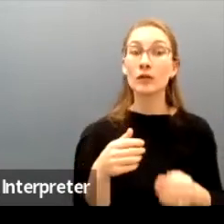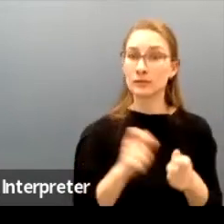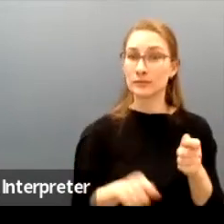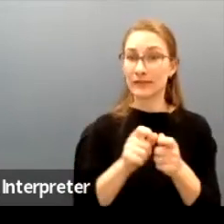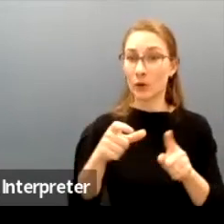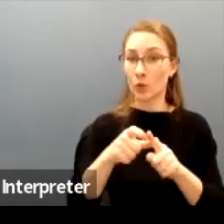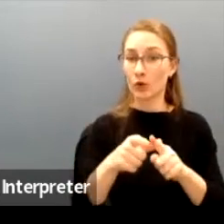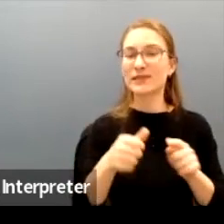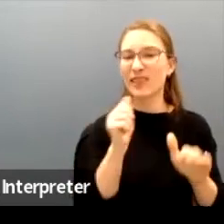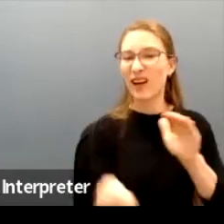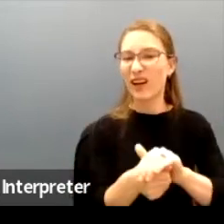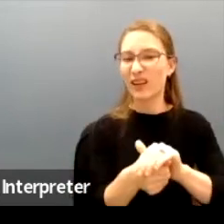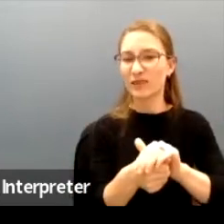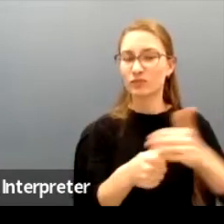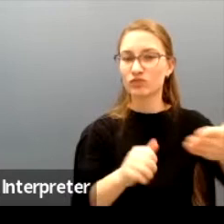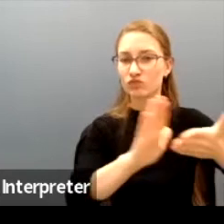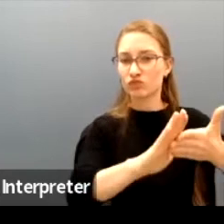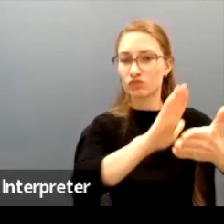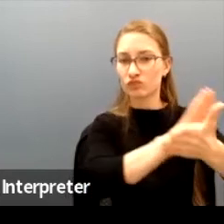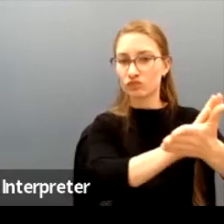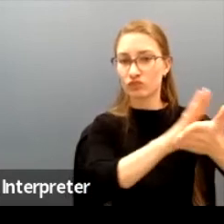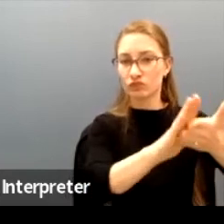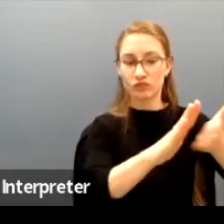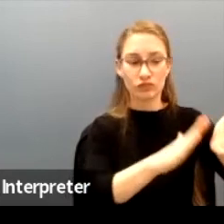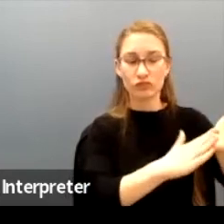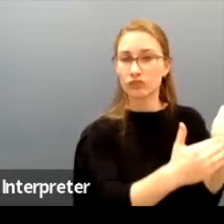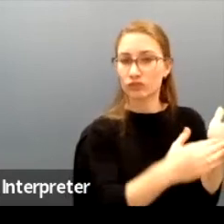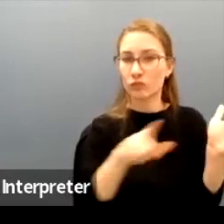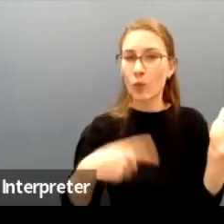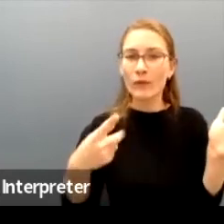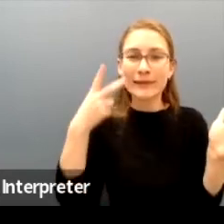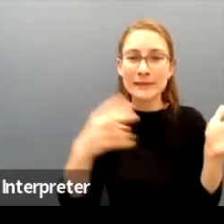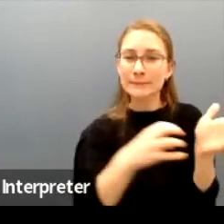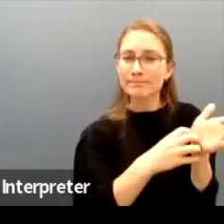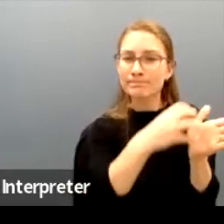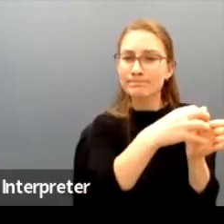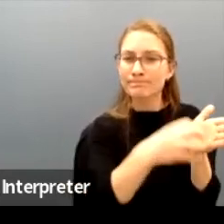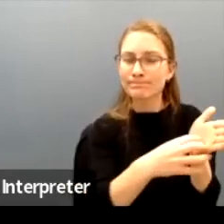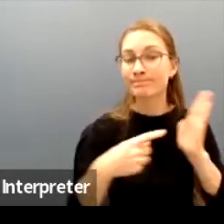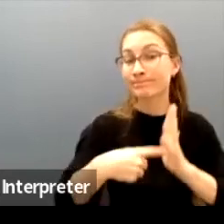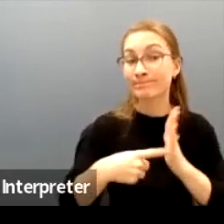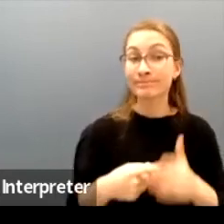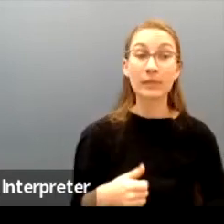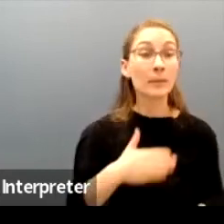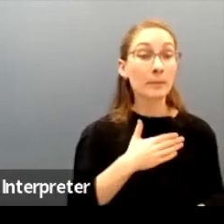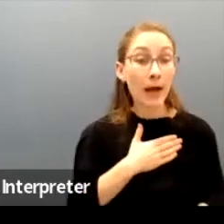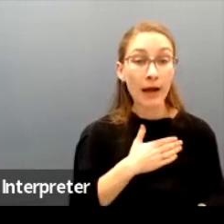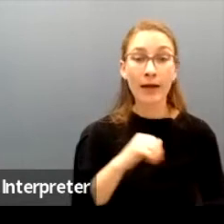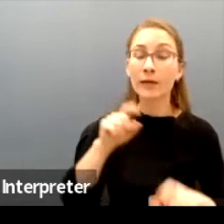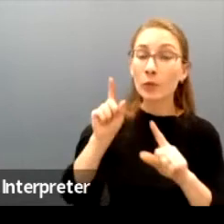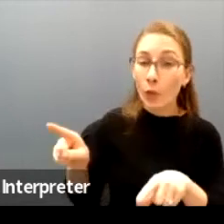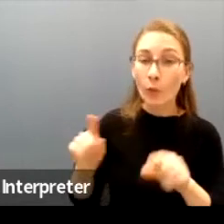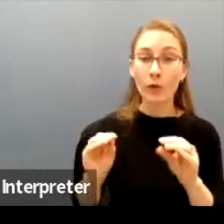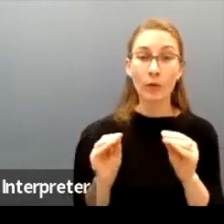that overwhelming feeling. So maybe right now in the moment, we're just using the words my, go, more, or maybe we're doing it based on that